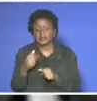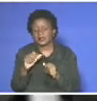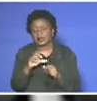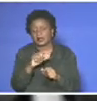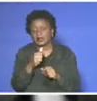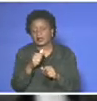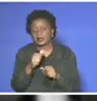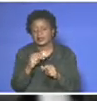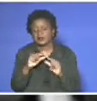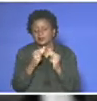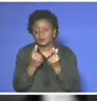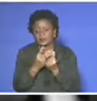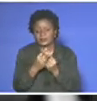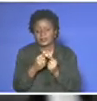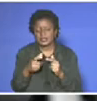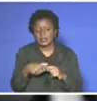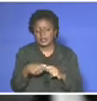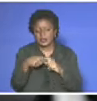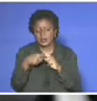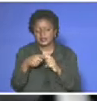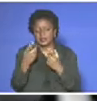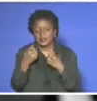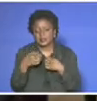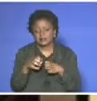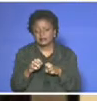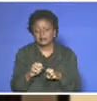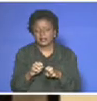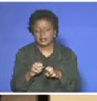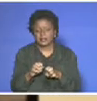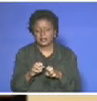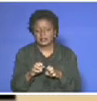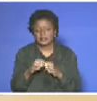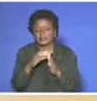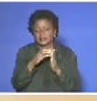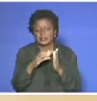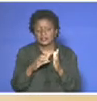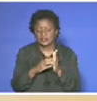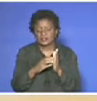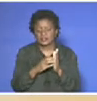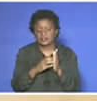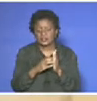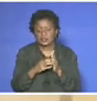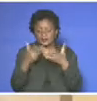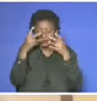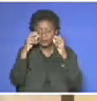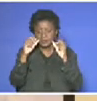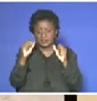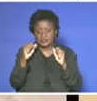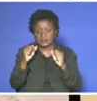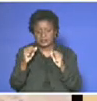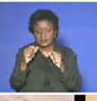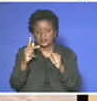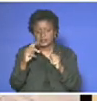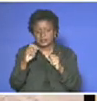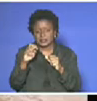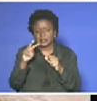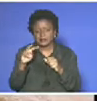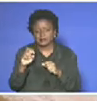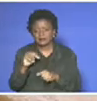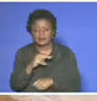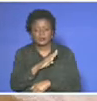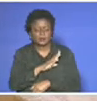are hosting the event. Chapter President Kevin Basin explains the significance of the lecture series now in its fifth